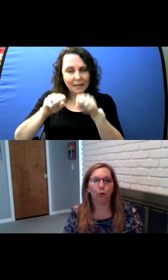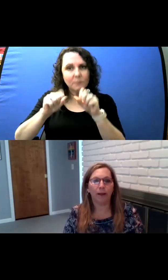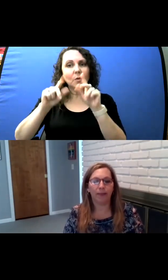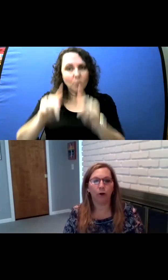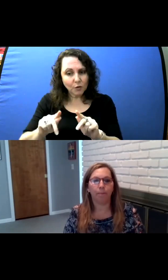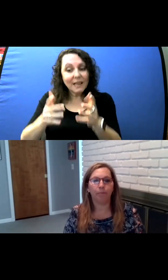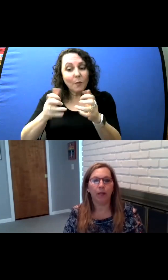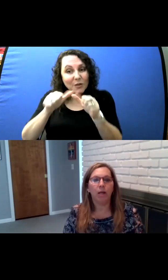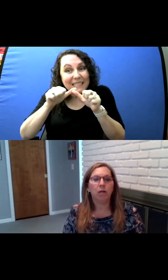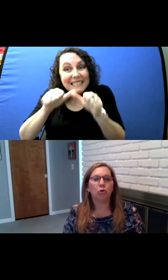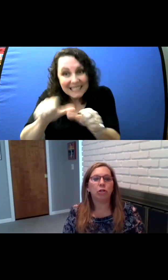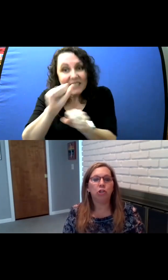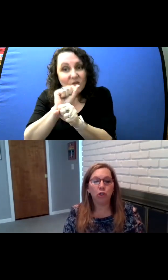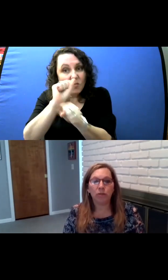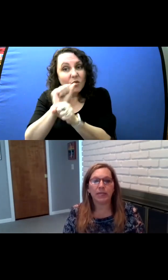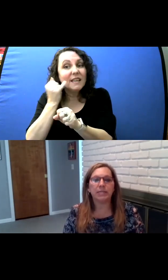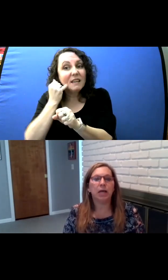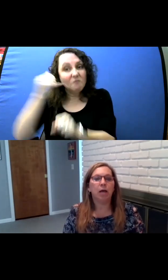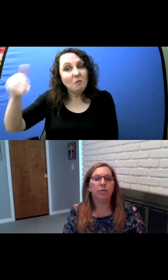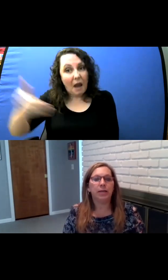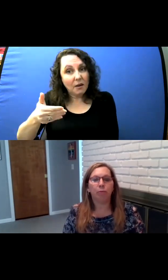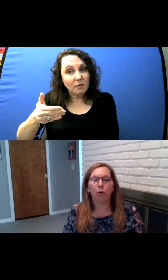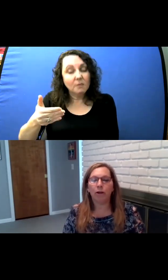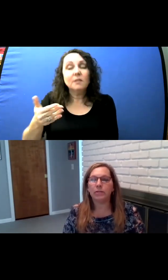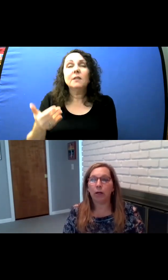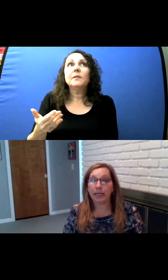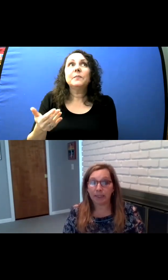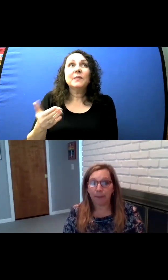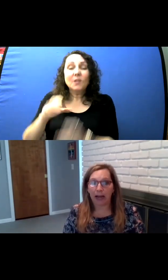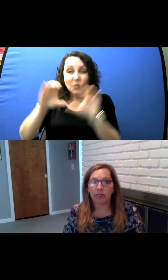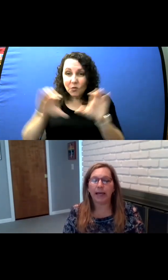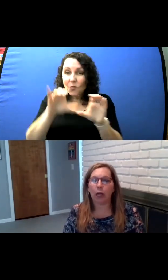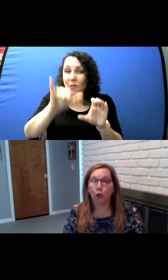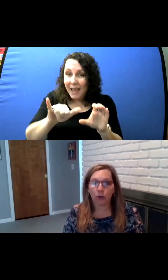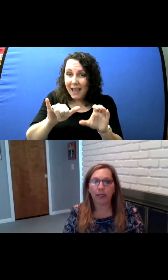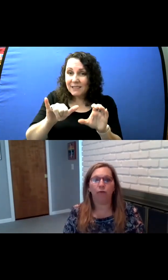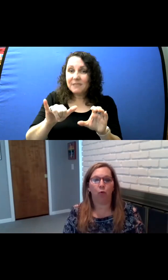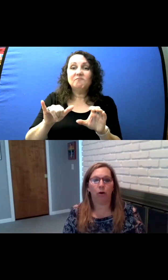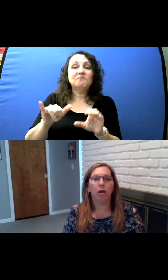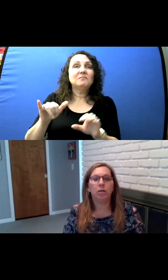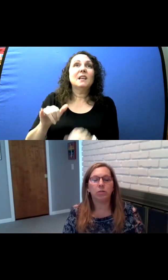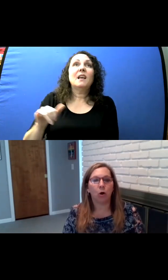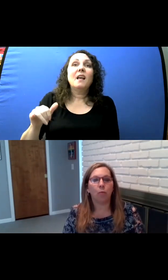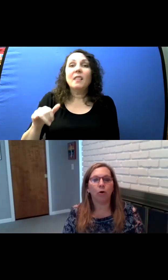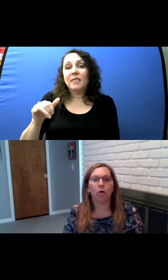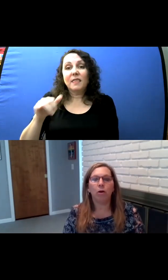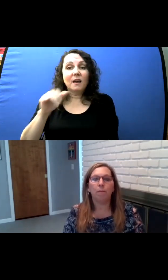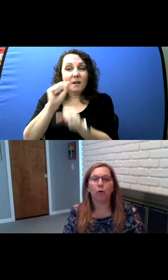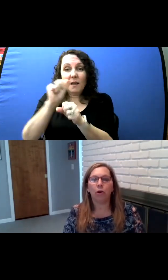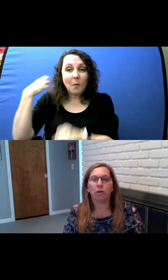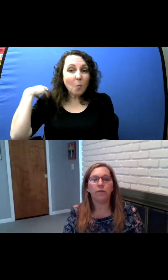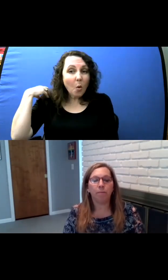remain employed there. So to do this, the employers expect and are looking for